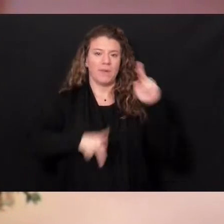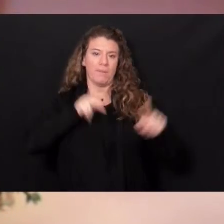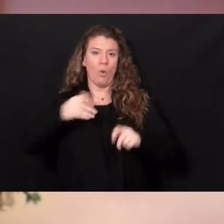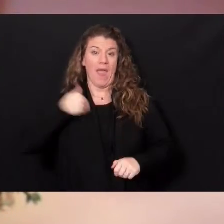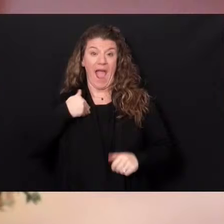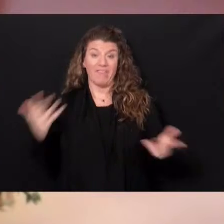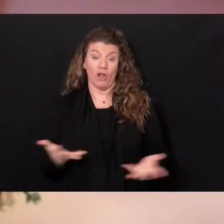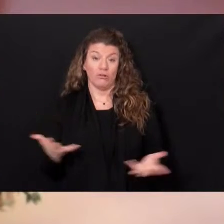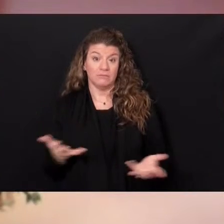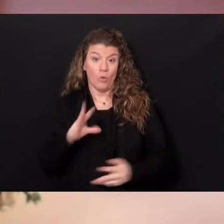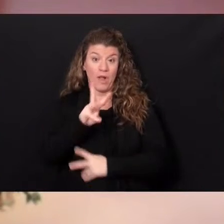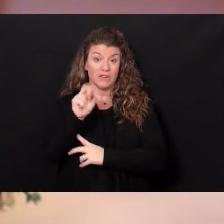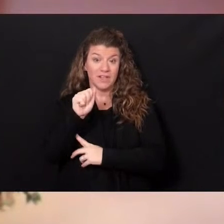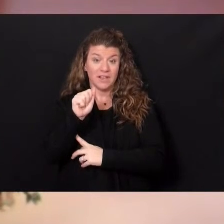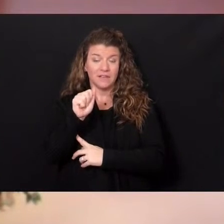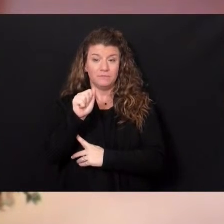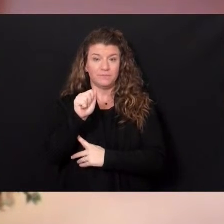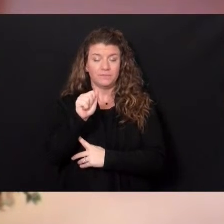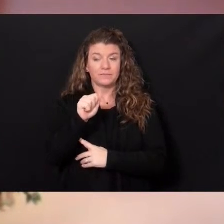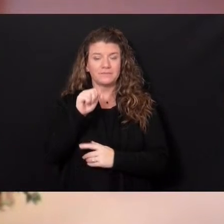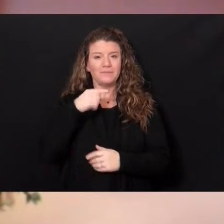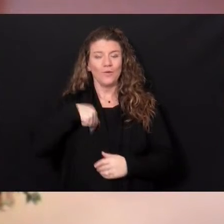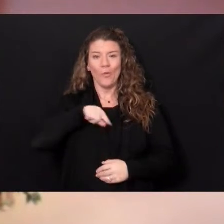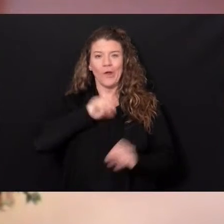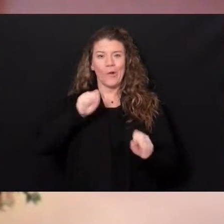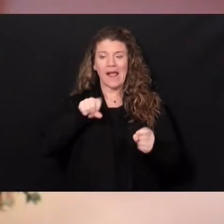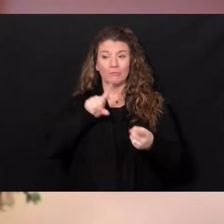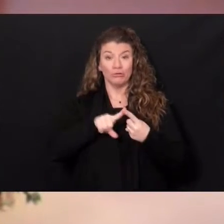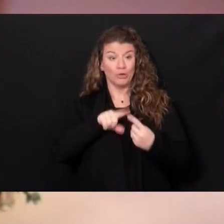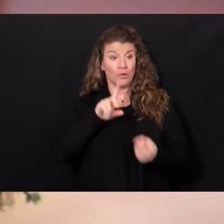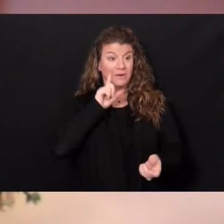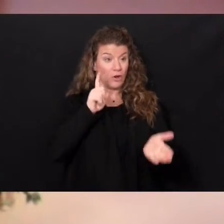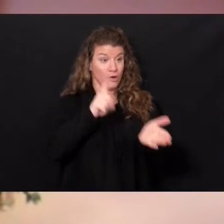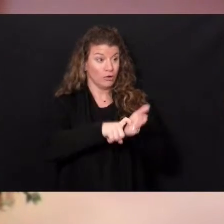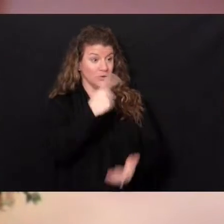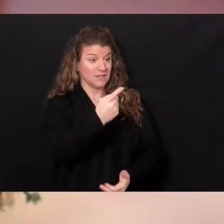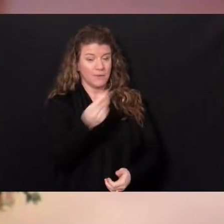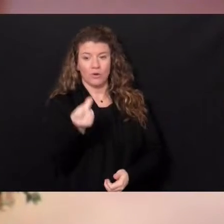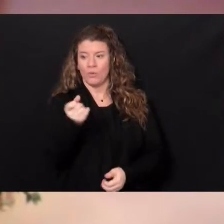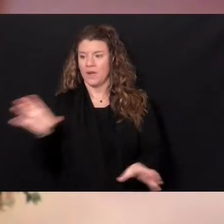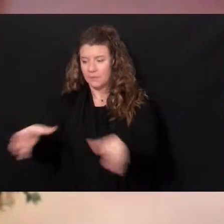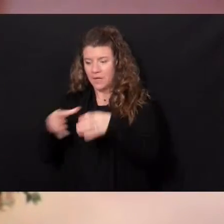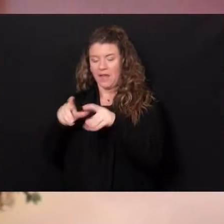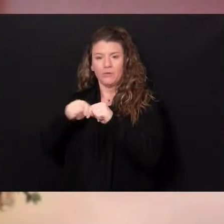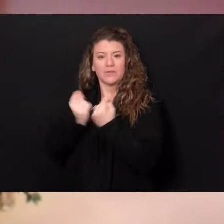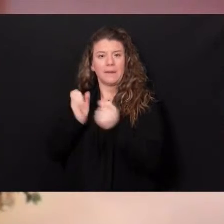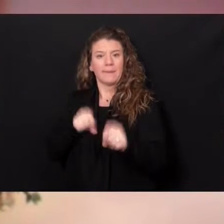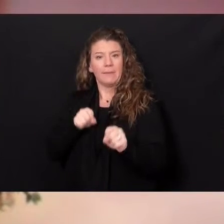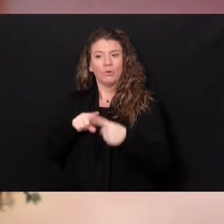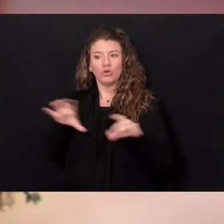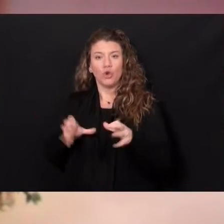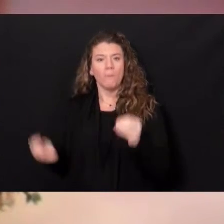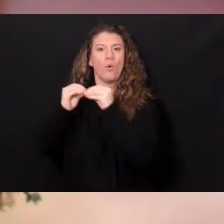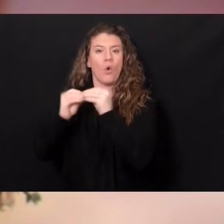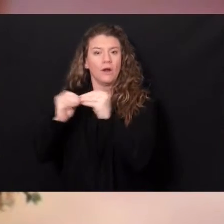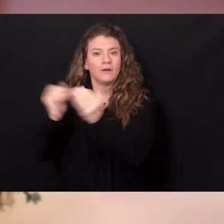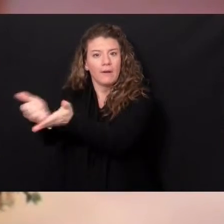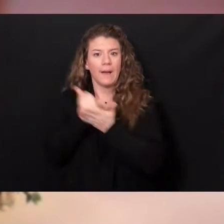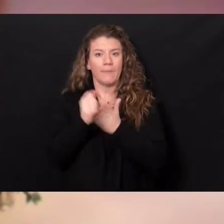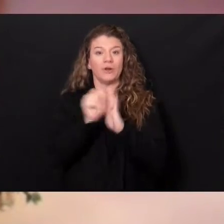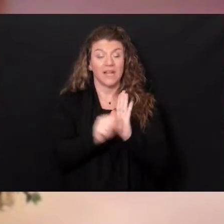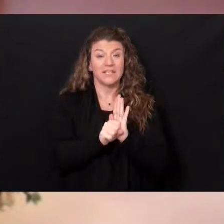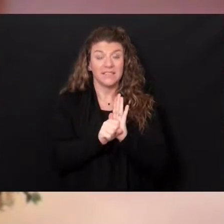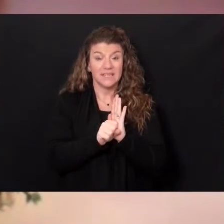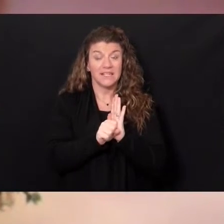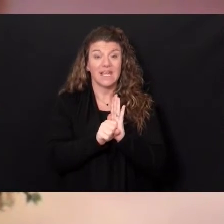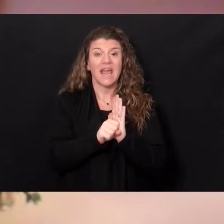that we are scrappy and resilient and have put together the capabilities to do much for ourselves.